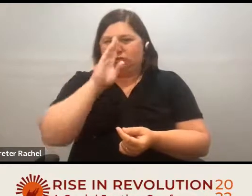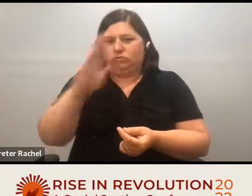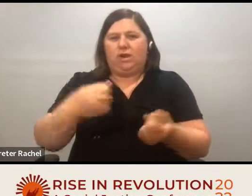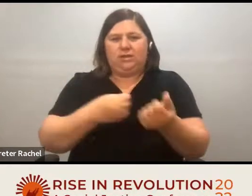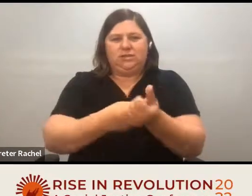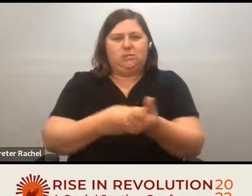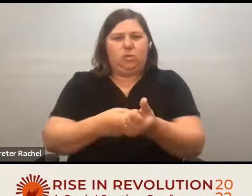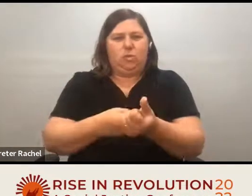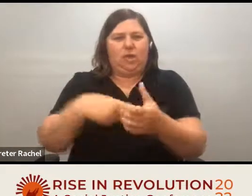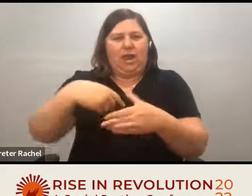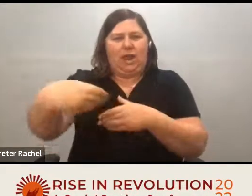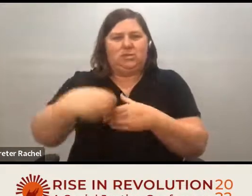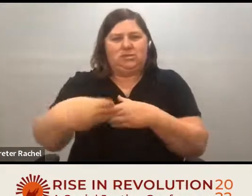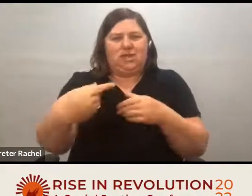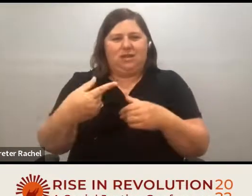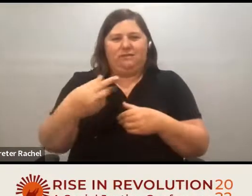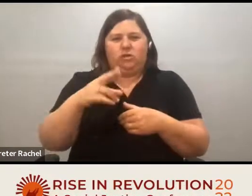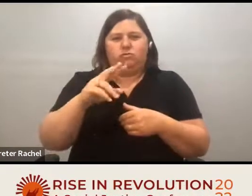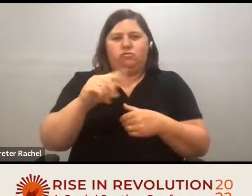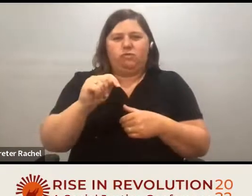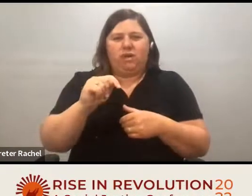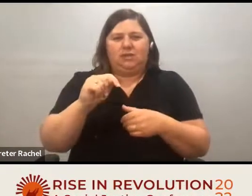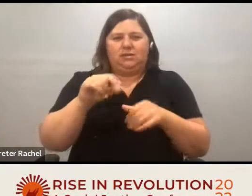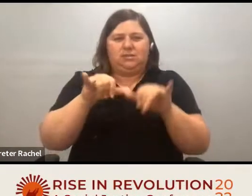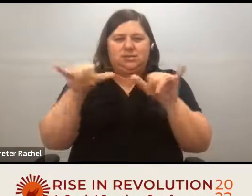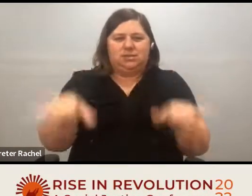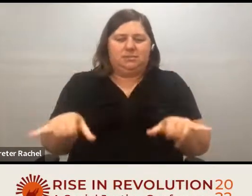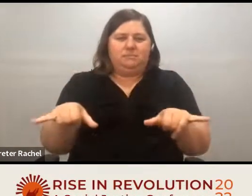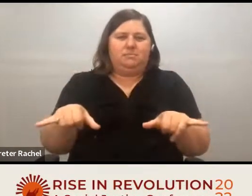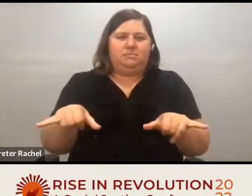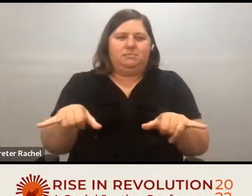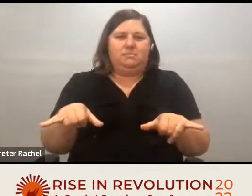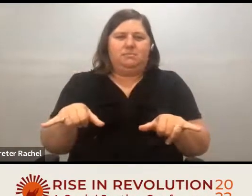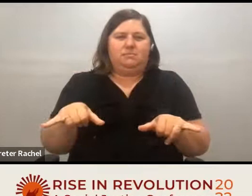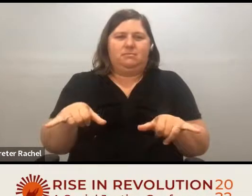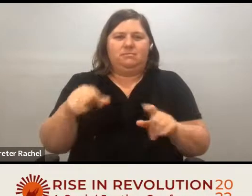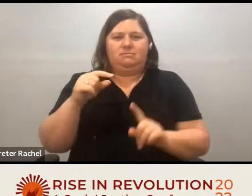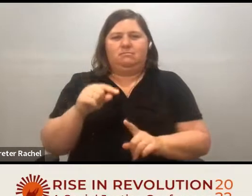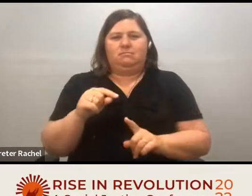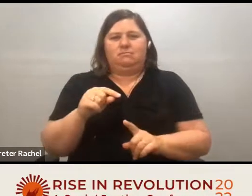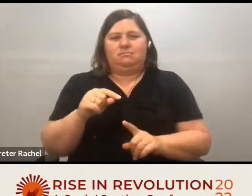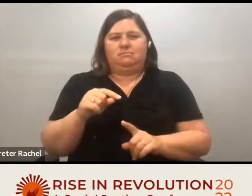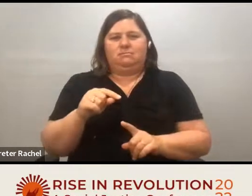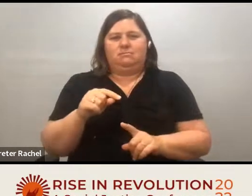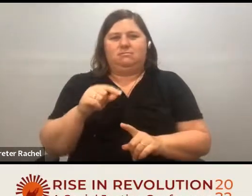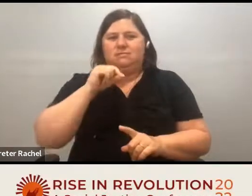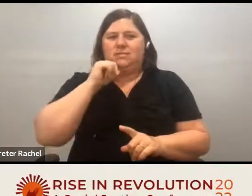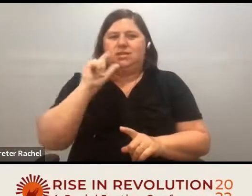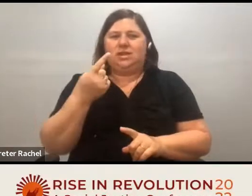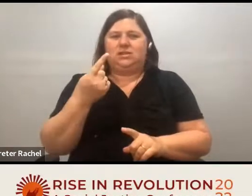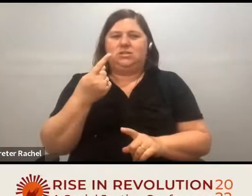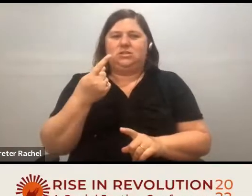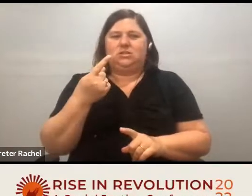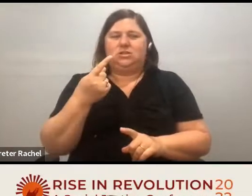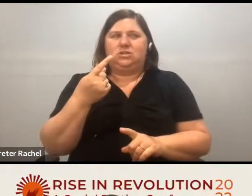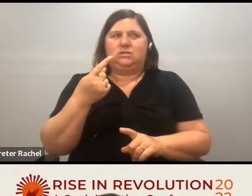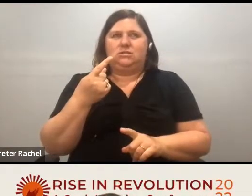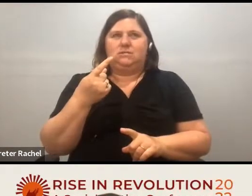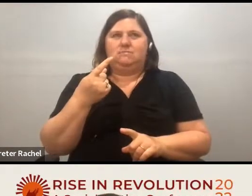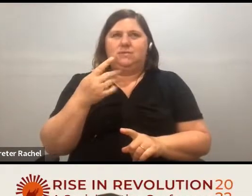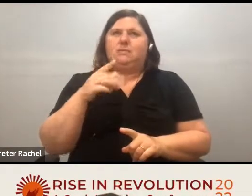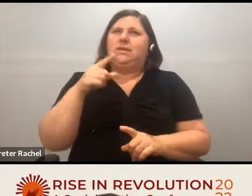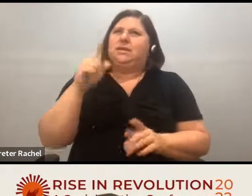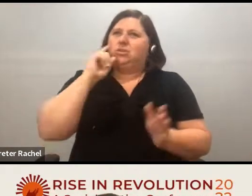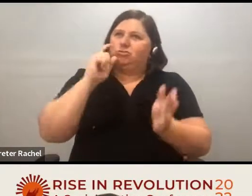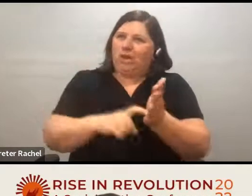kind of outside of a grant system. And it's not just charity, it's recognizing a